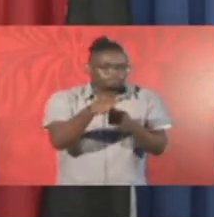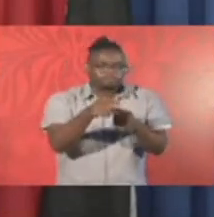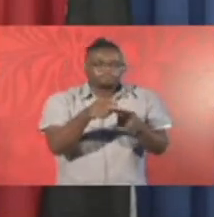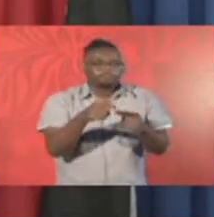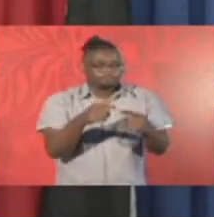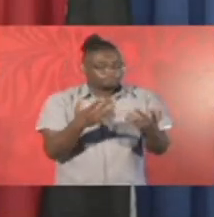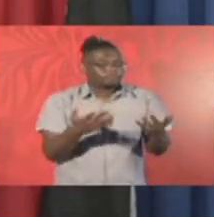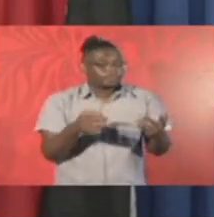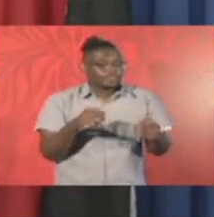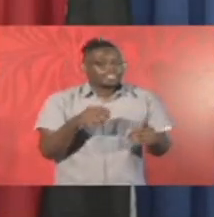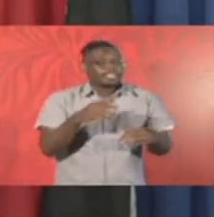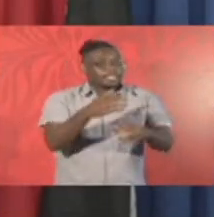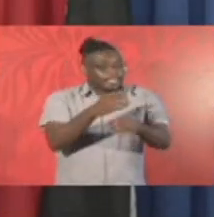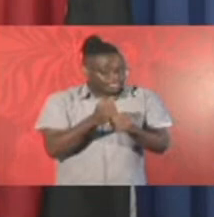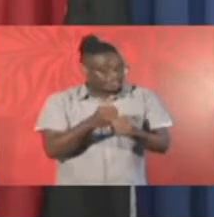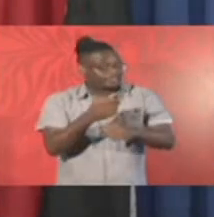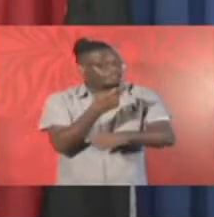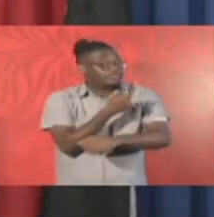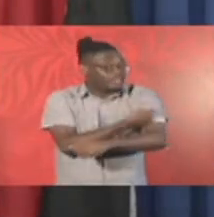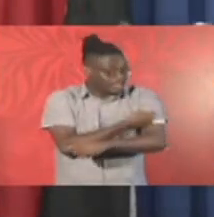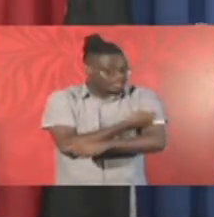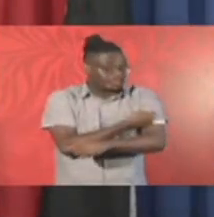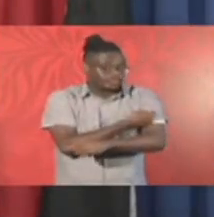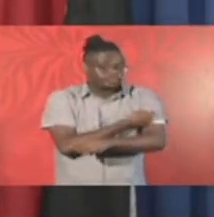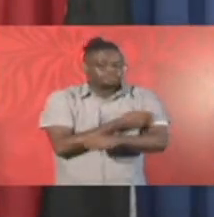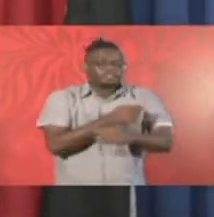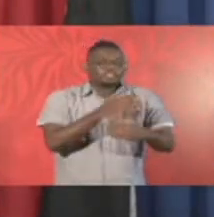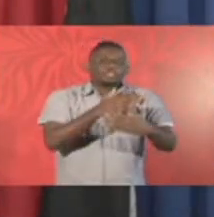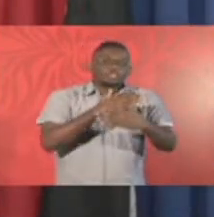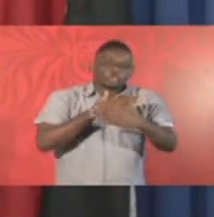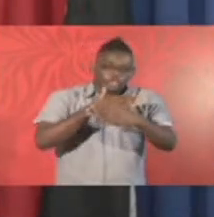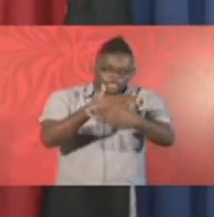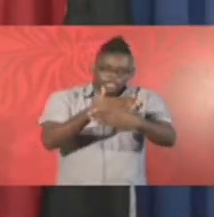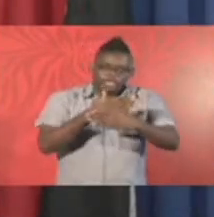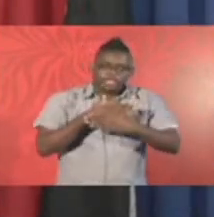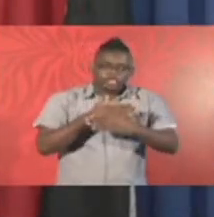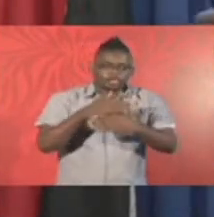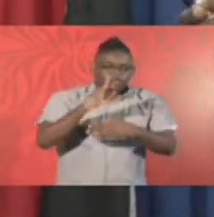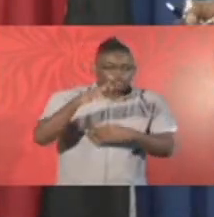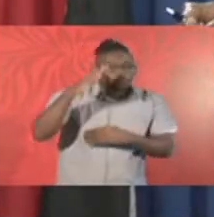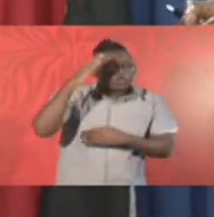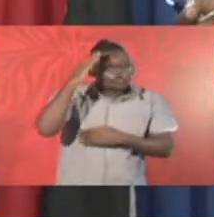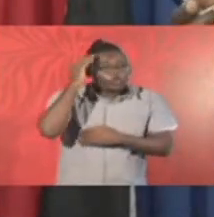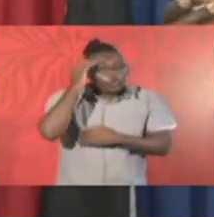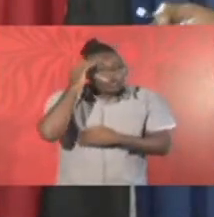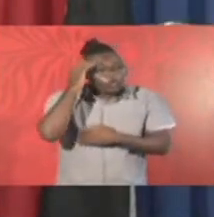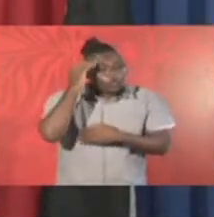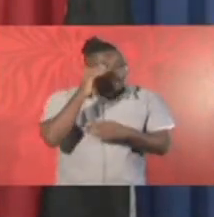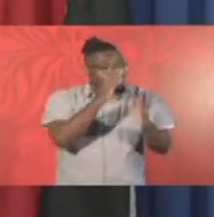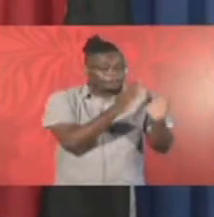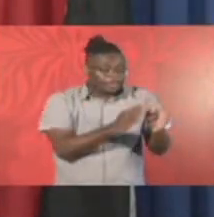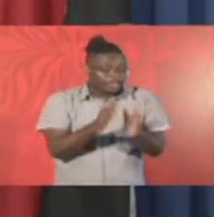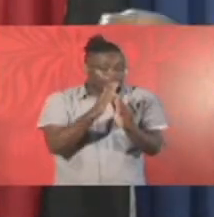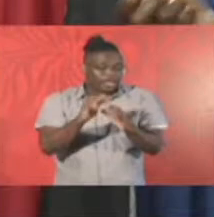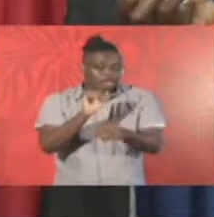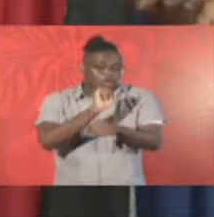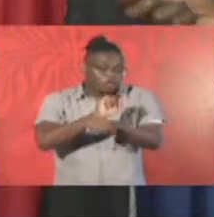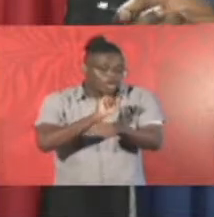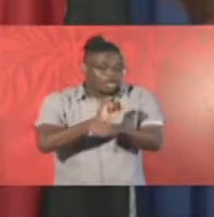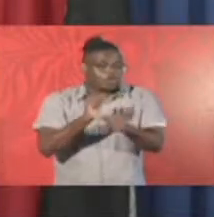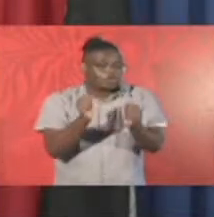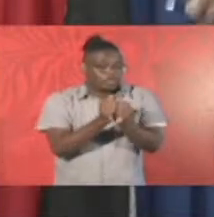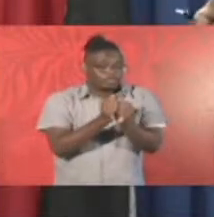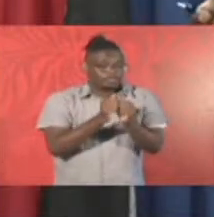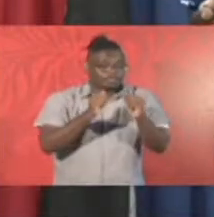them. And I do know that you have the intention to work with the Minister of Education on going